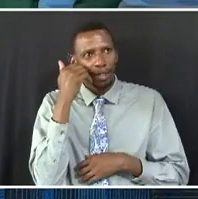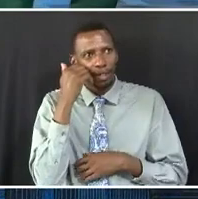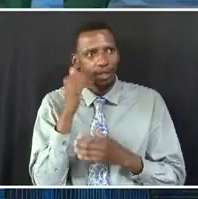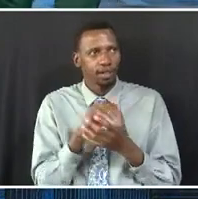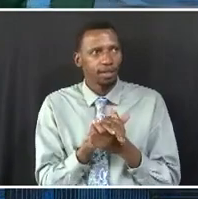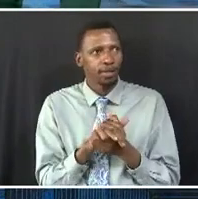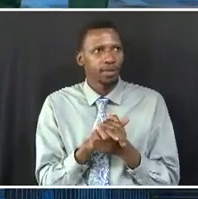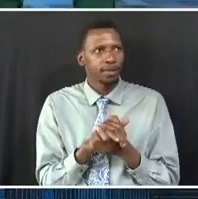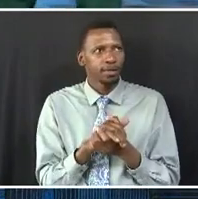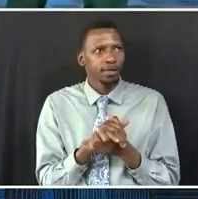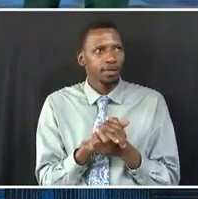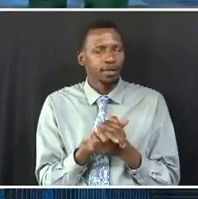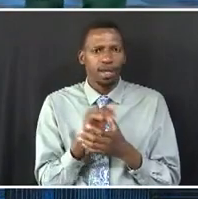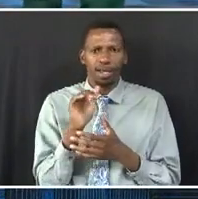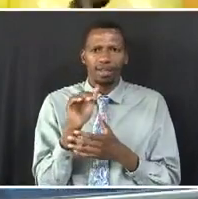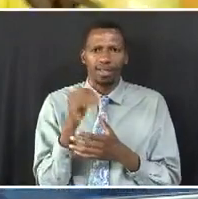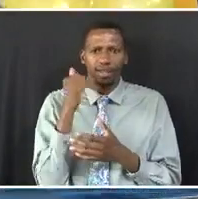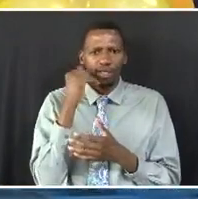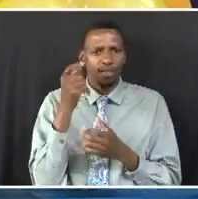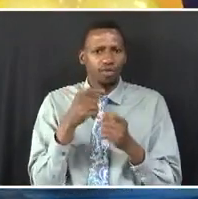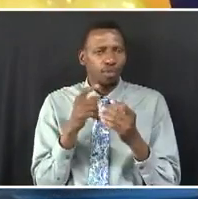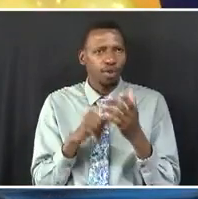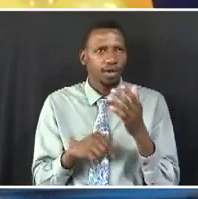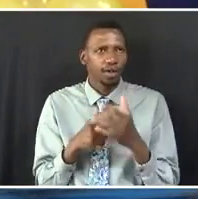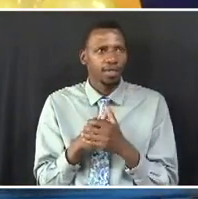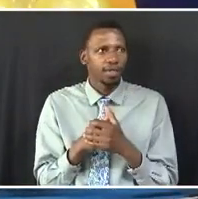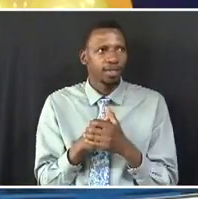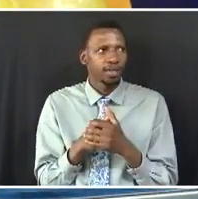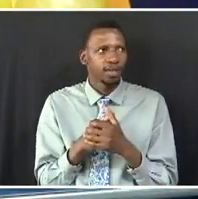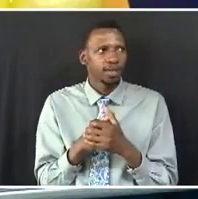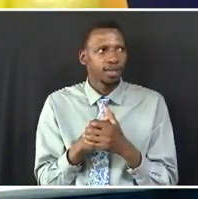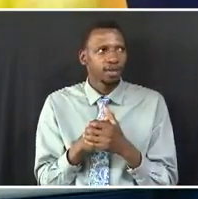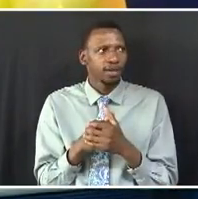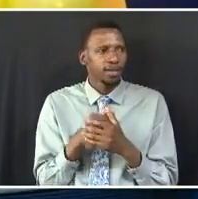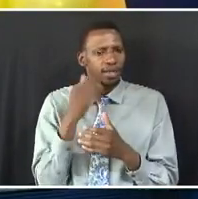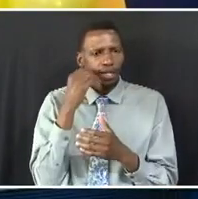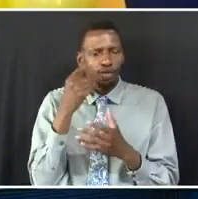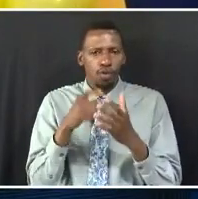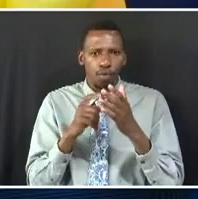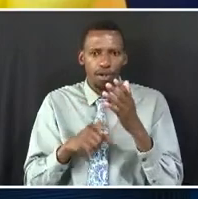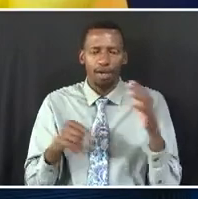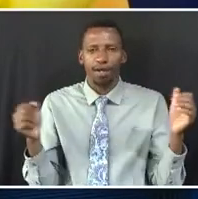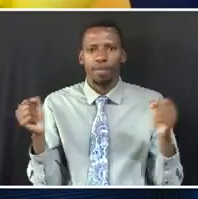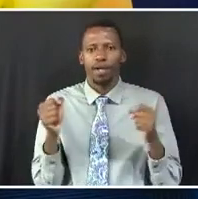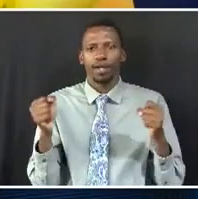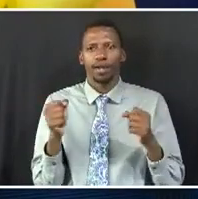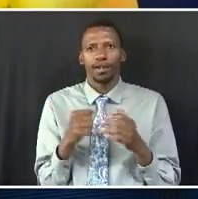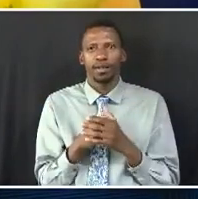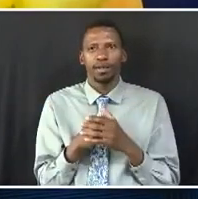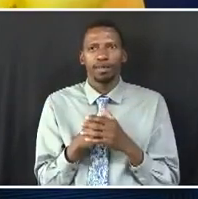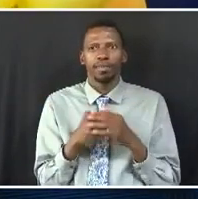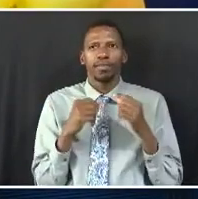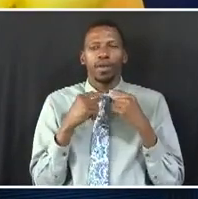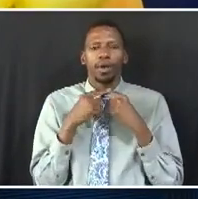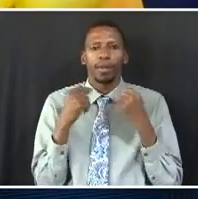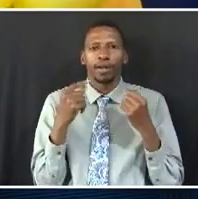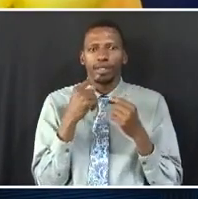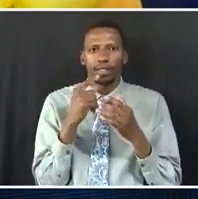said, what is he suffering from? And the mzee said, malaria, malaria. And the pastor said, wow,